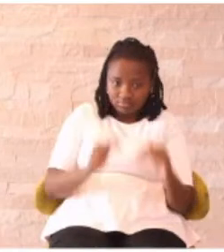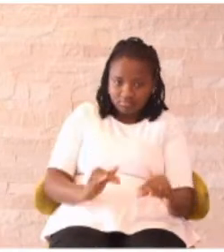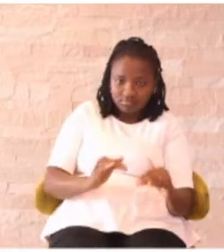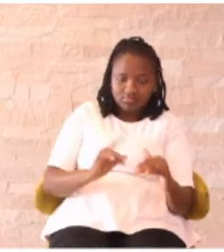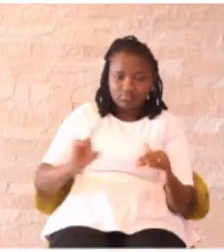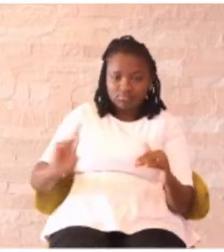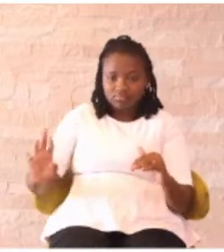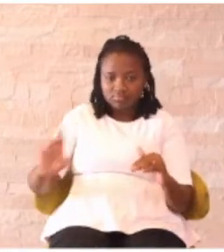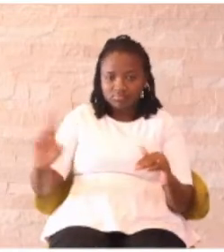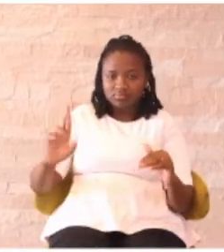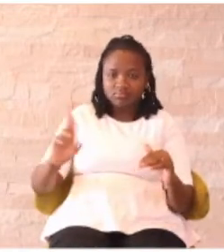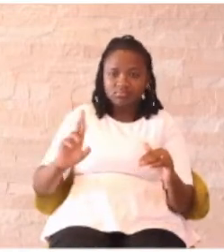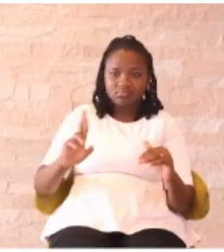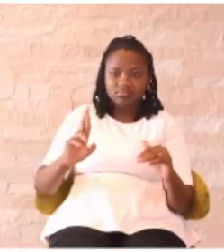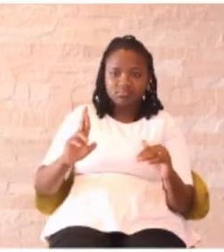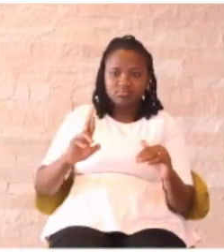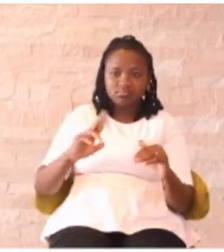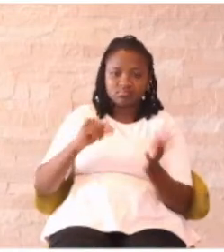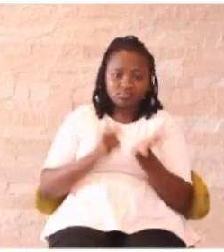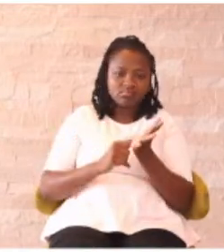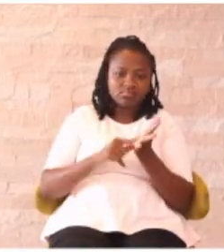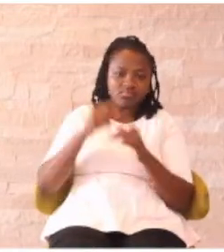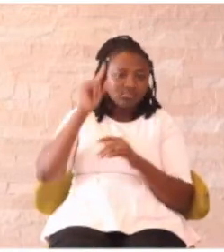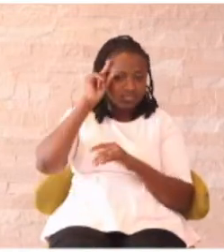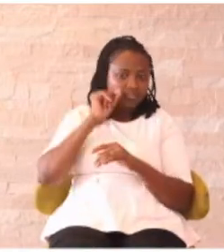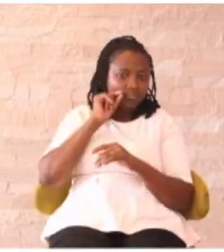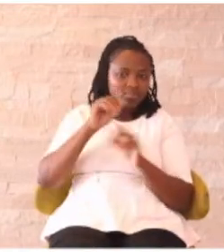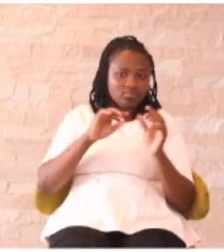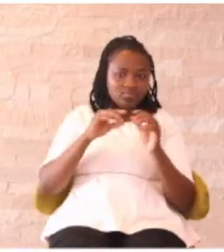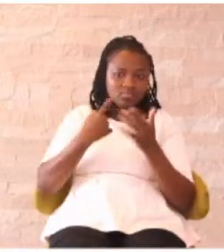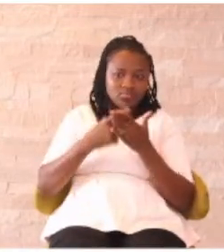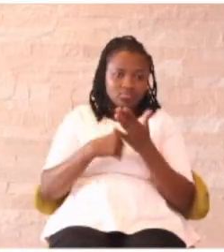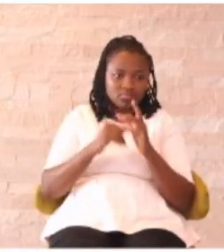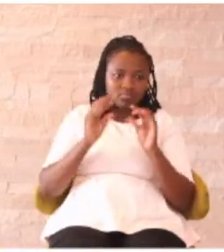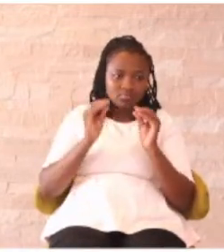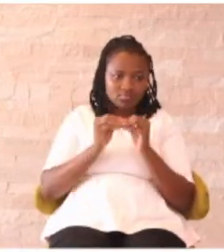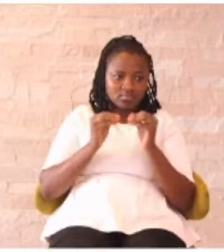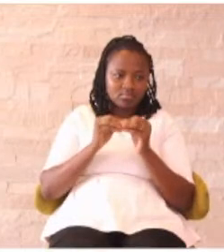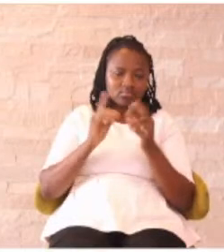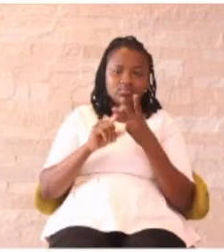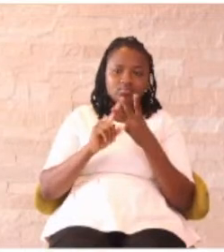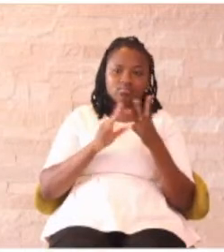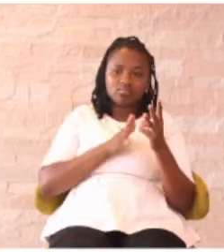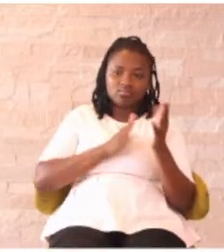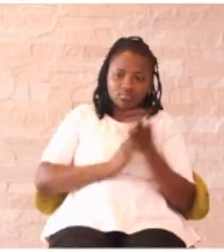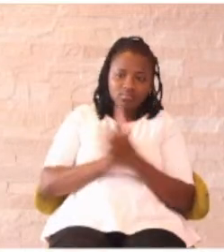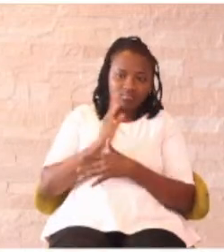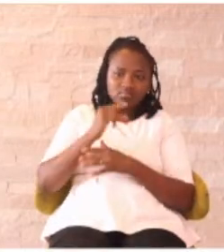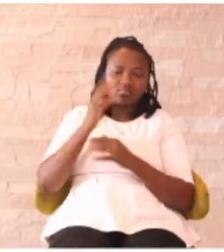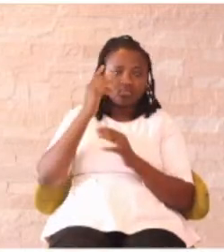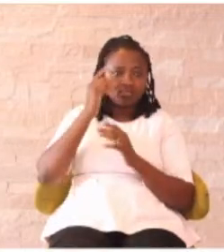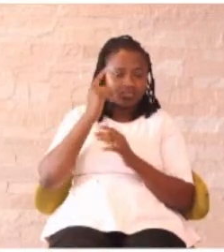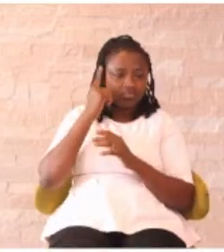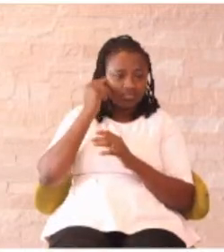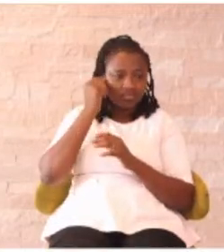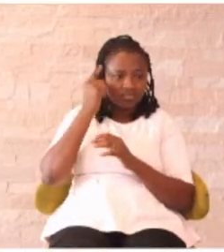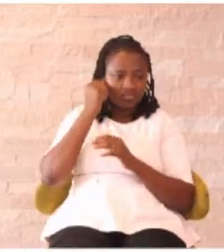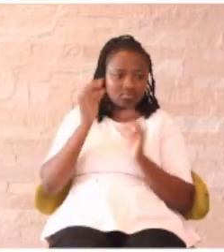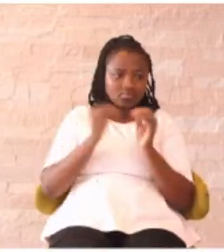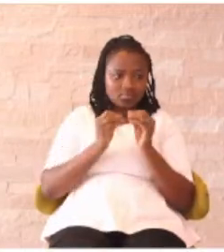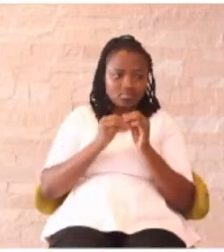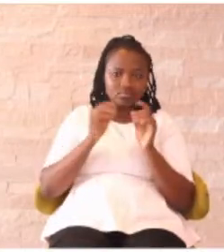Gender Consortium meeting. This is an engagement for women rights reflection meetings in Masindi, and this is a community